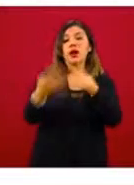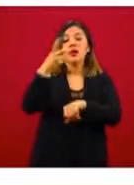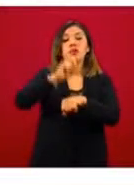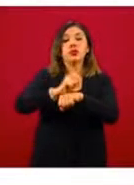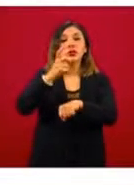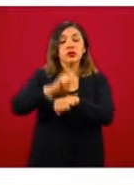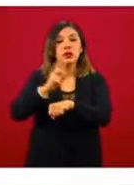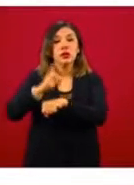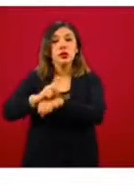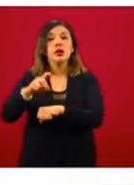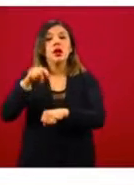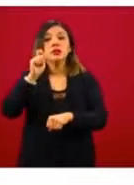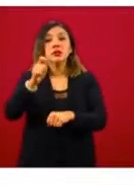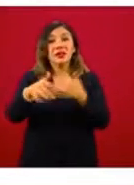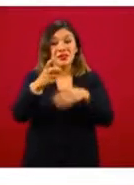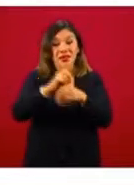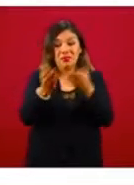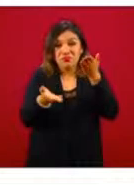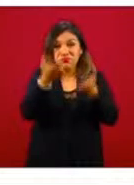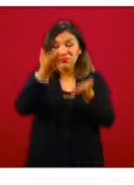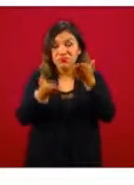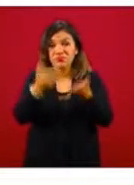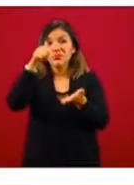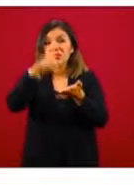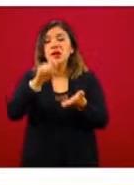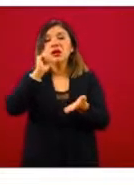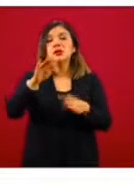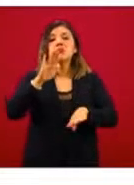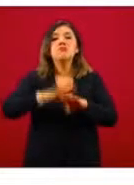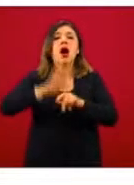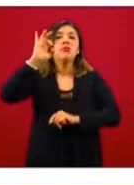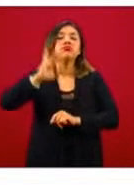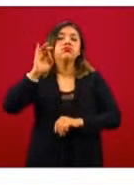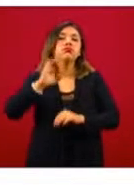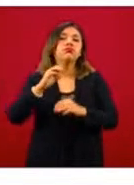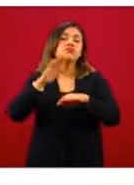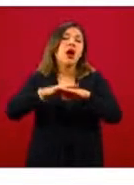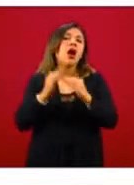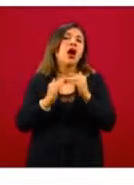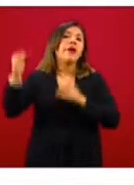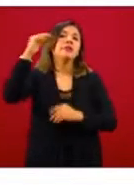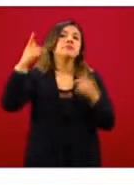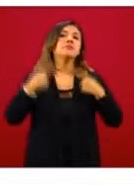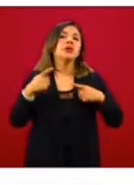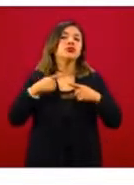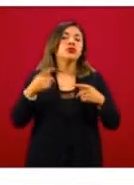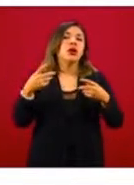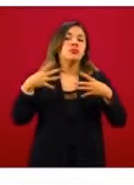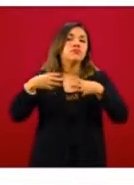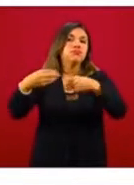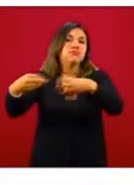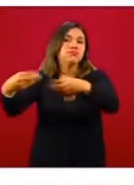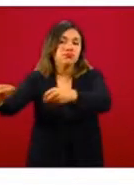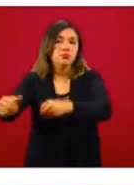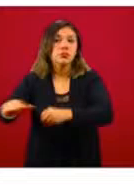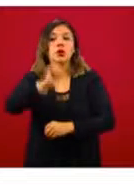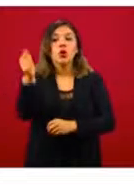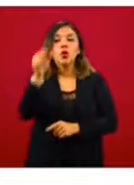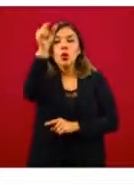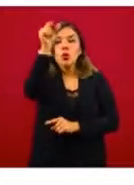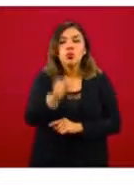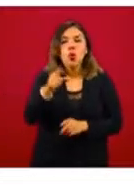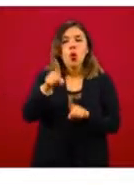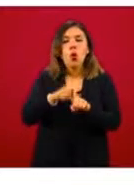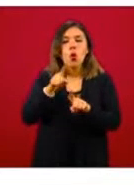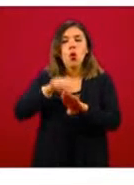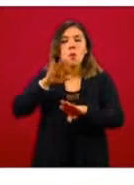means that over the last 15 days, compared to the 2 weeks before that, the rate has gone up. Where we